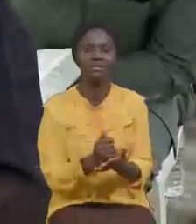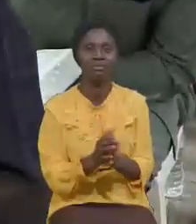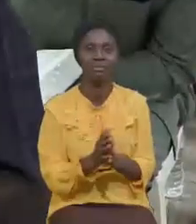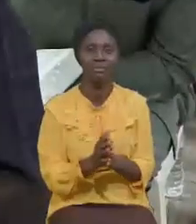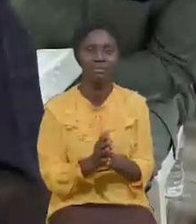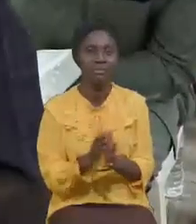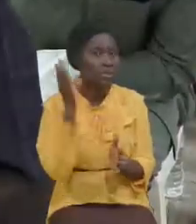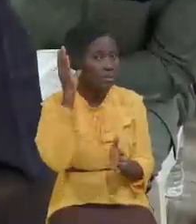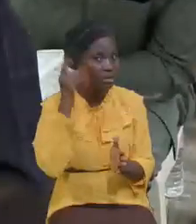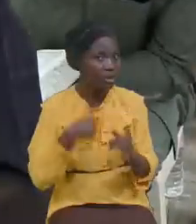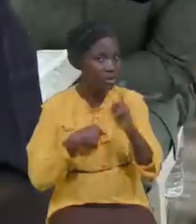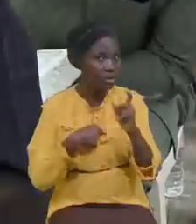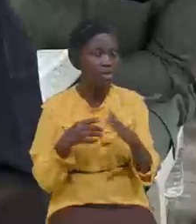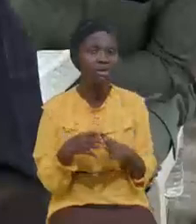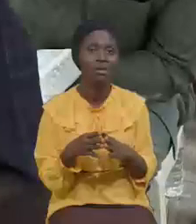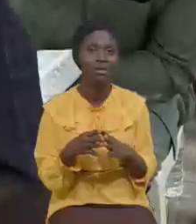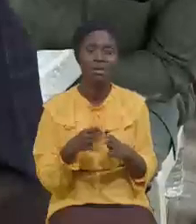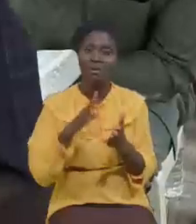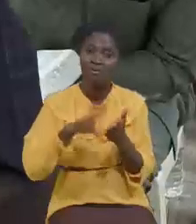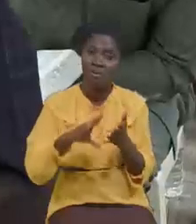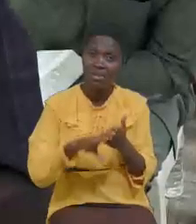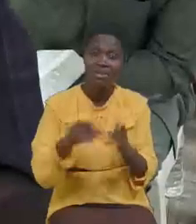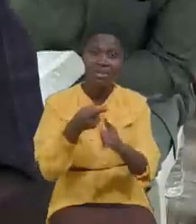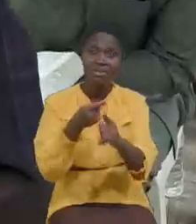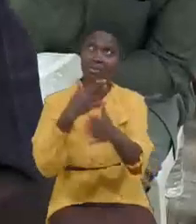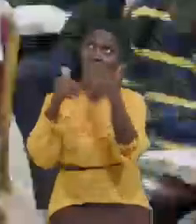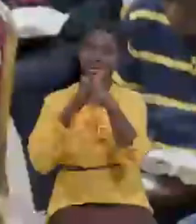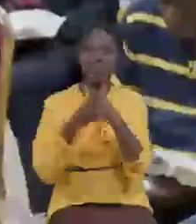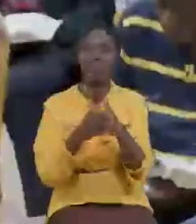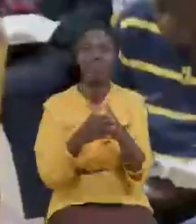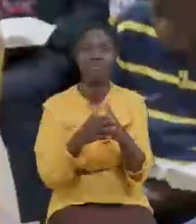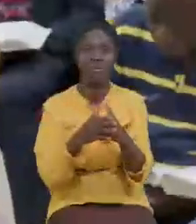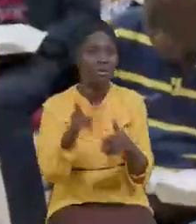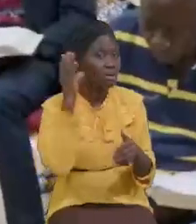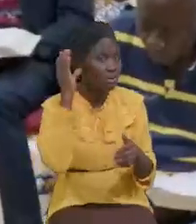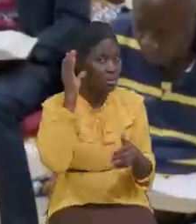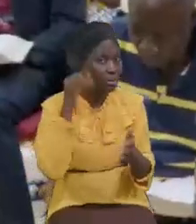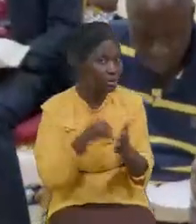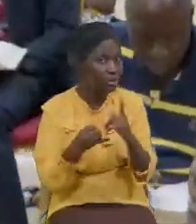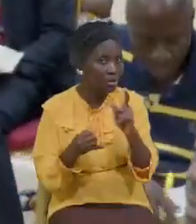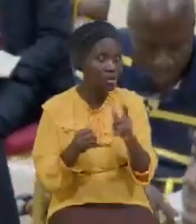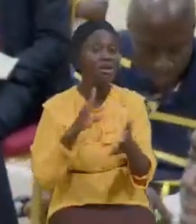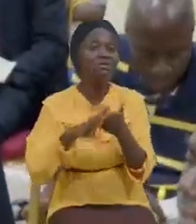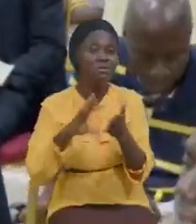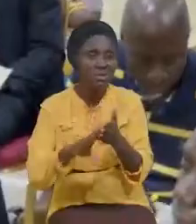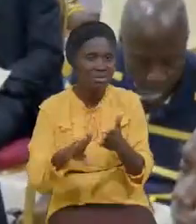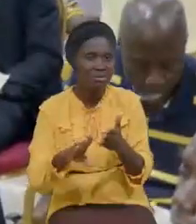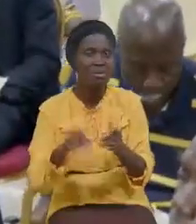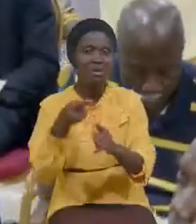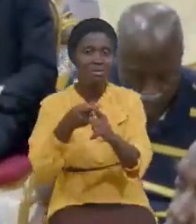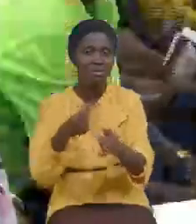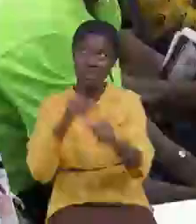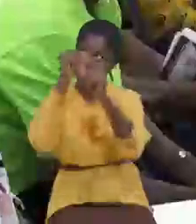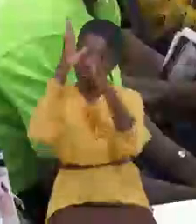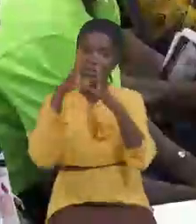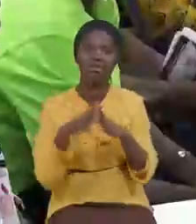Did you hear? Forgiveness from heaven. Did you hear? Forgiveness from the